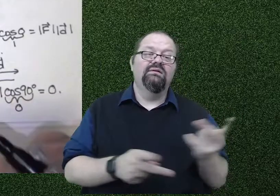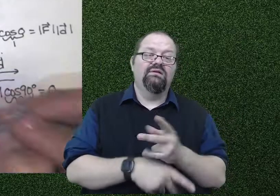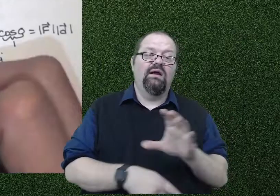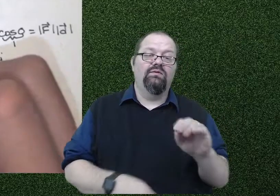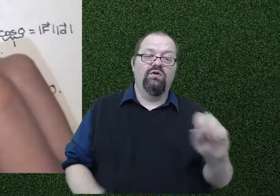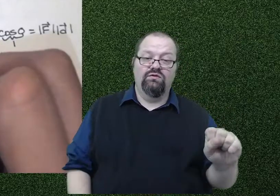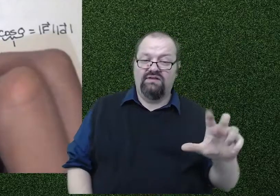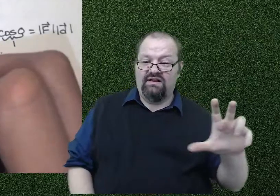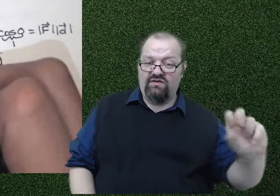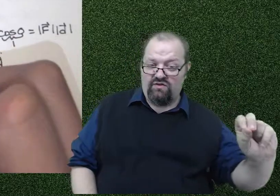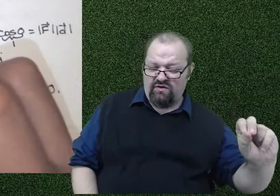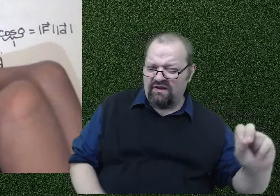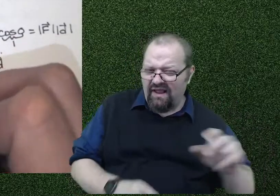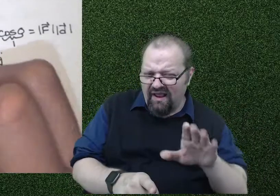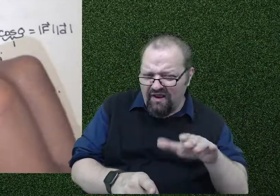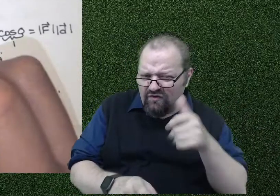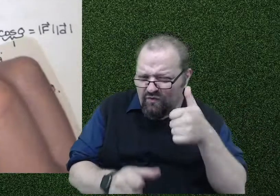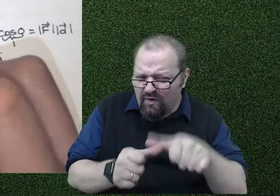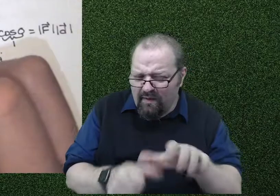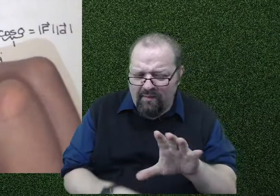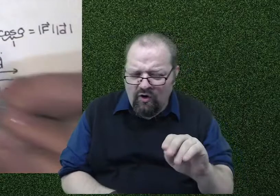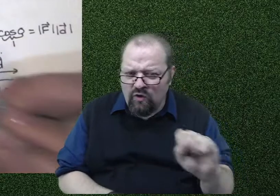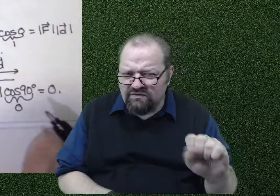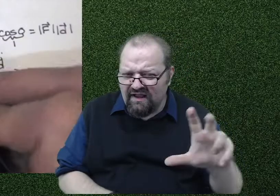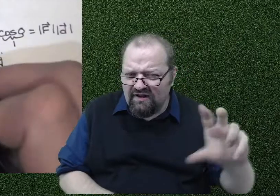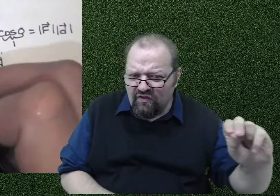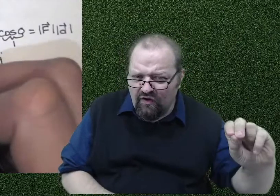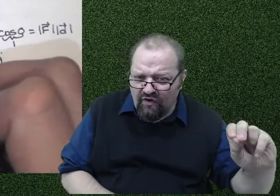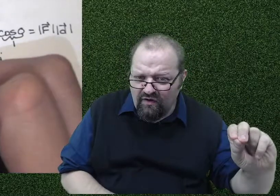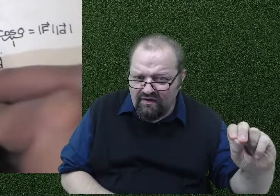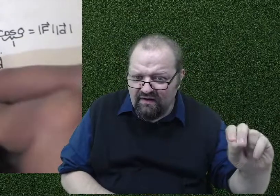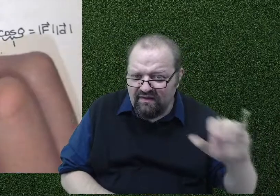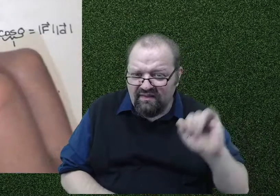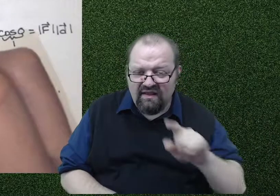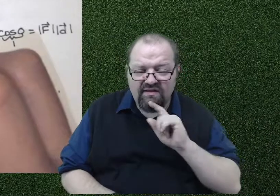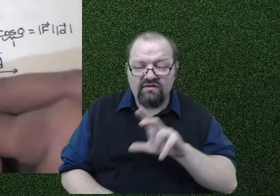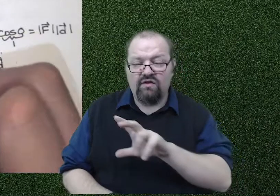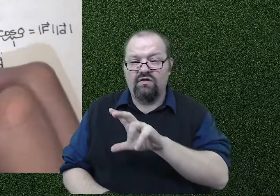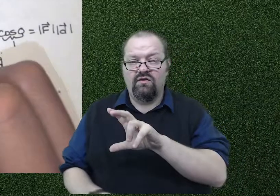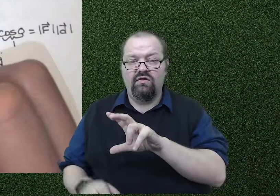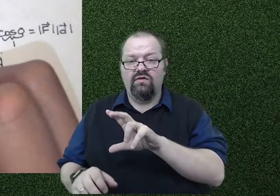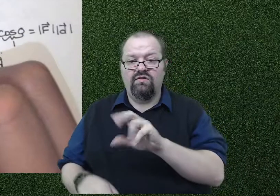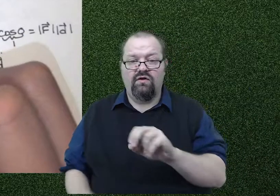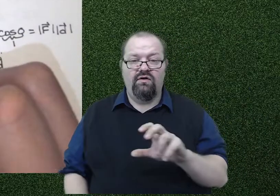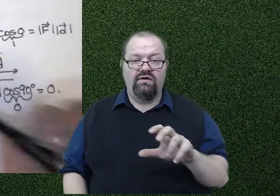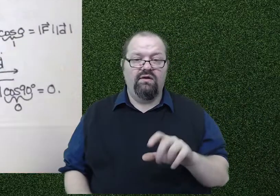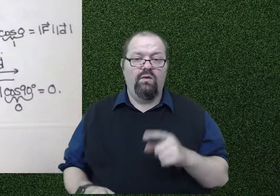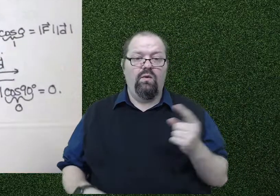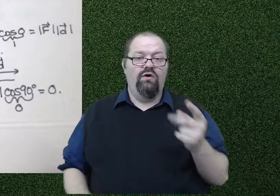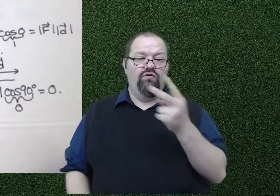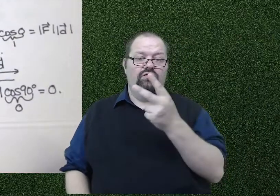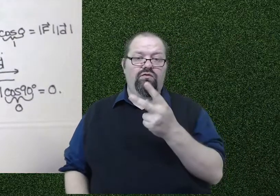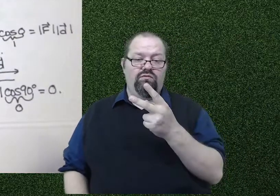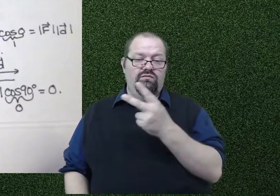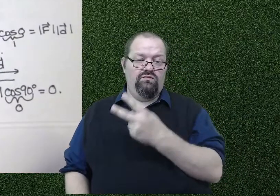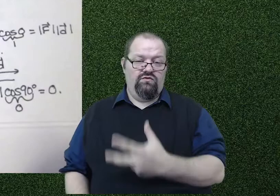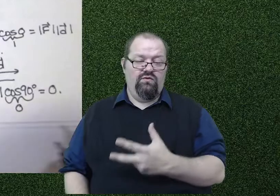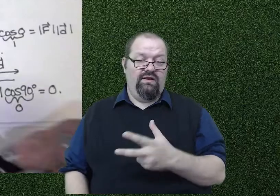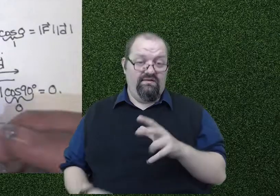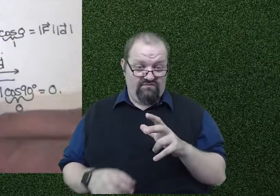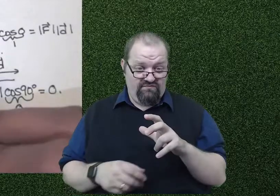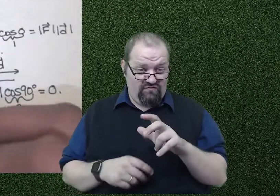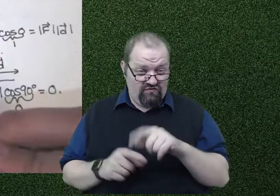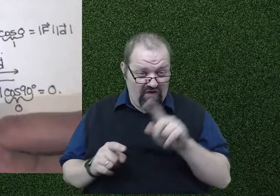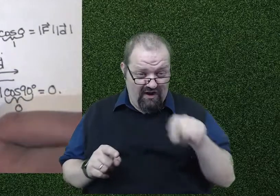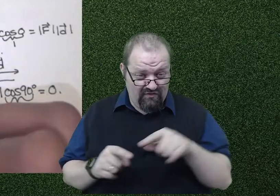remember the cosine of 30? This is 30, the 1, 2, square root of 3 triangle.